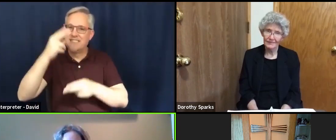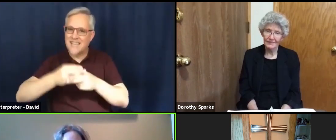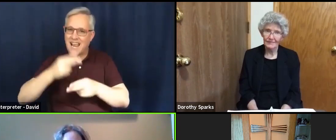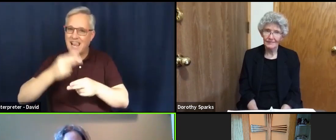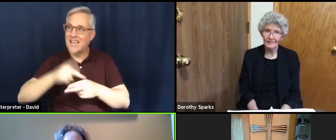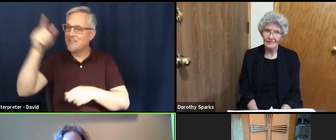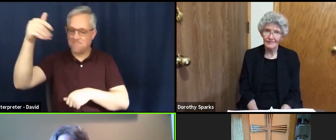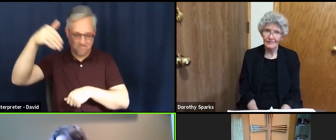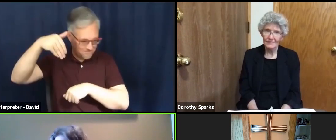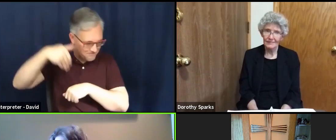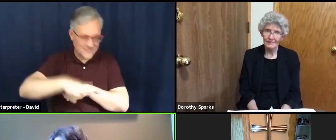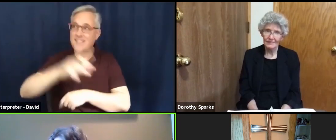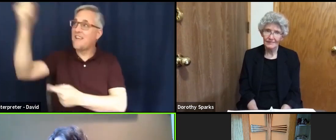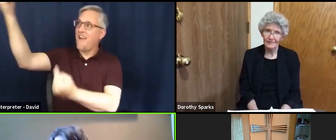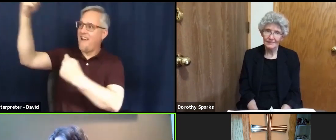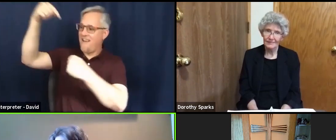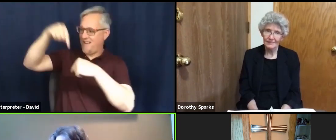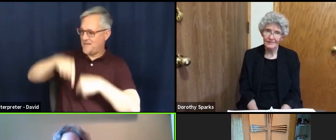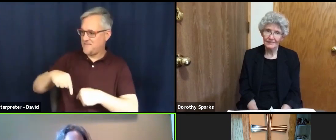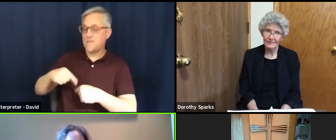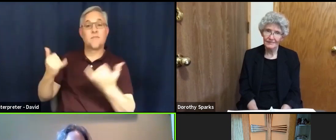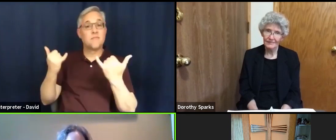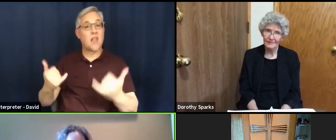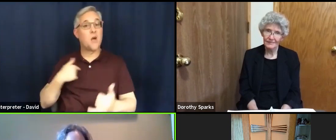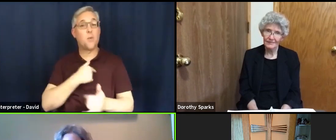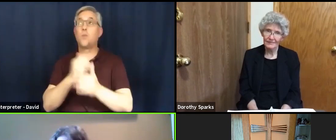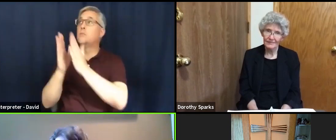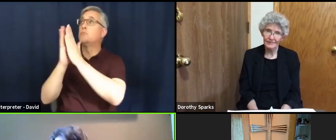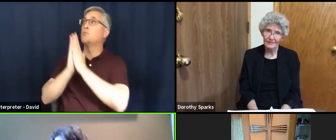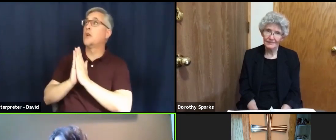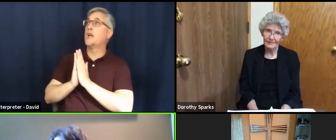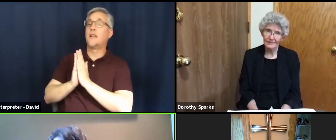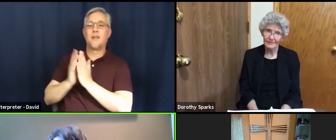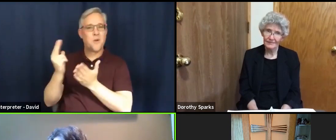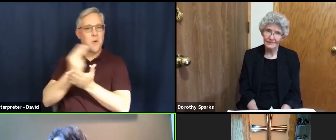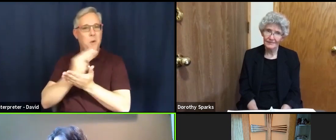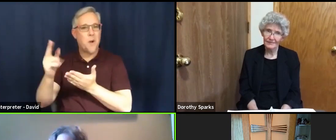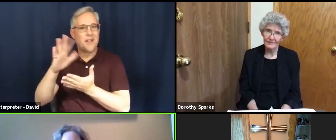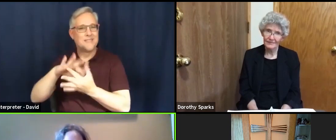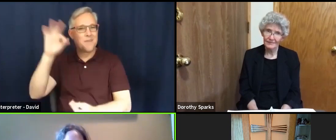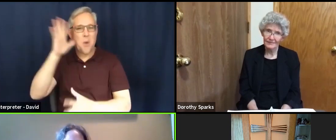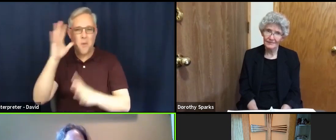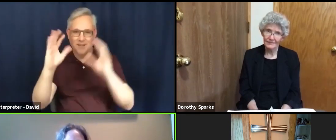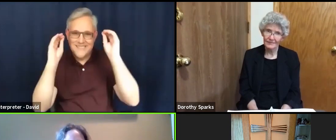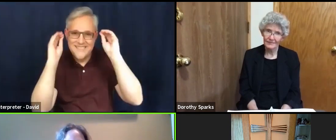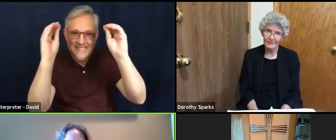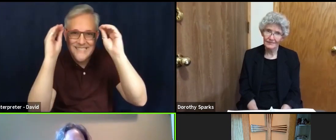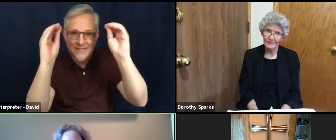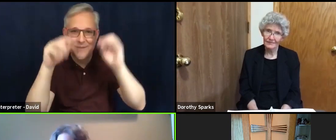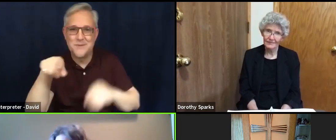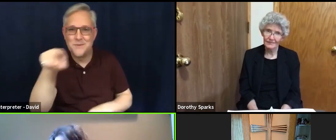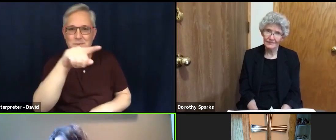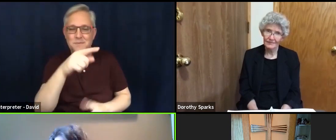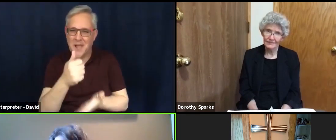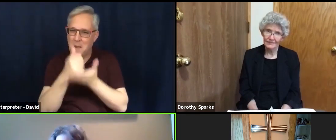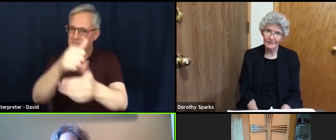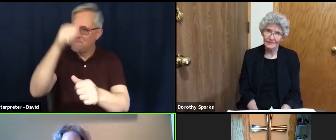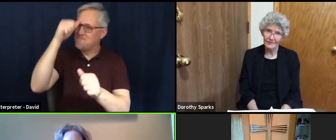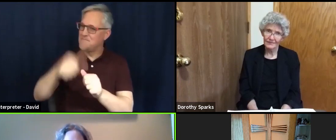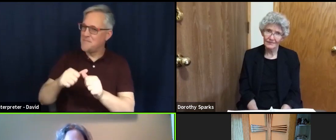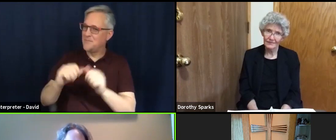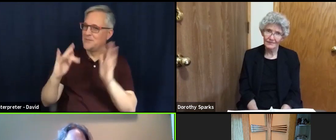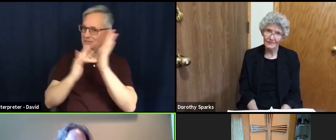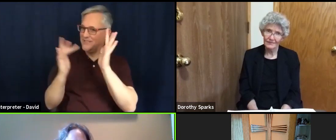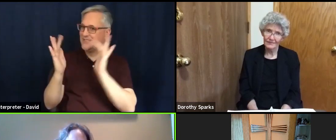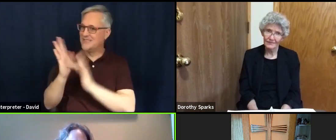And so now we pray that the Holy Spirit will teach you and remind you of Jesus' words.